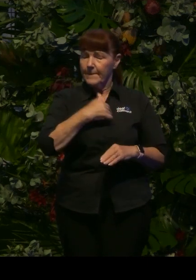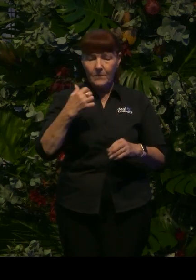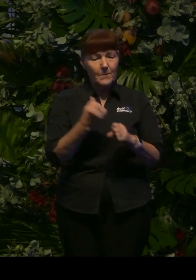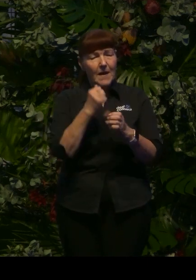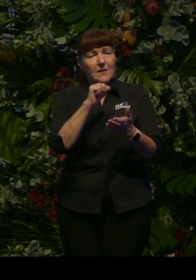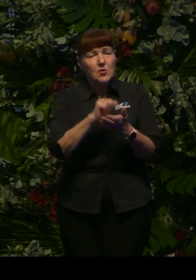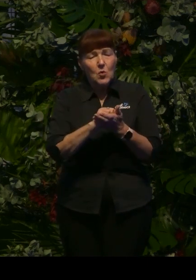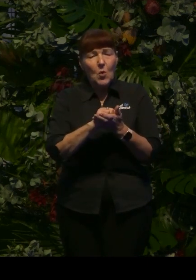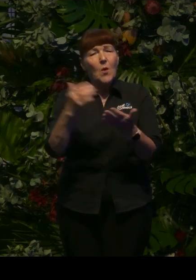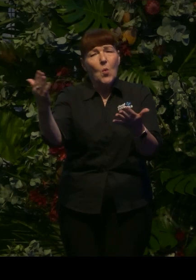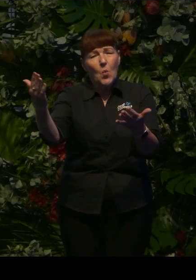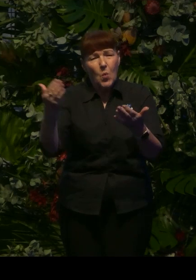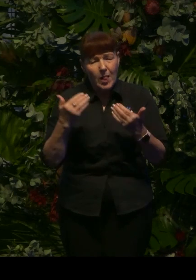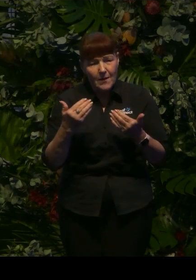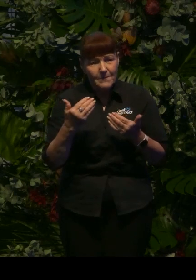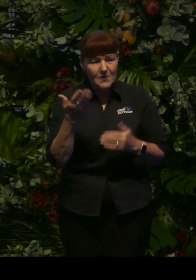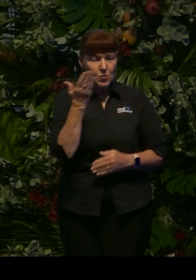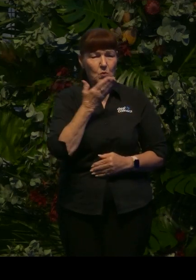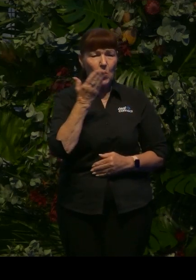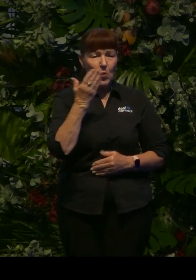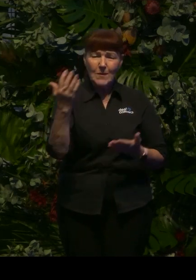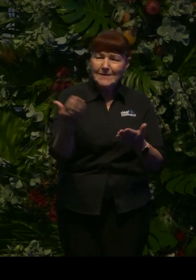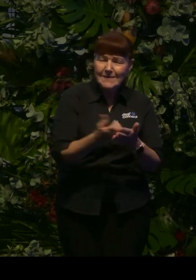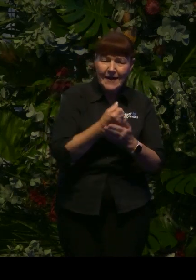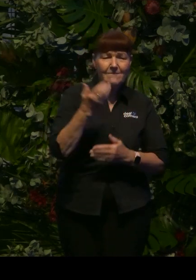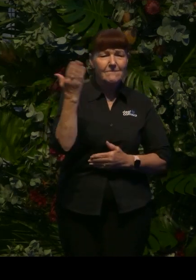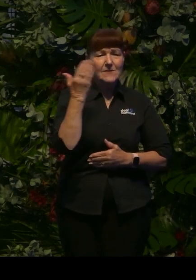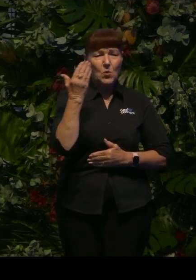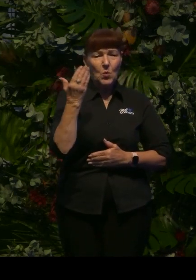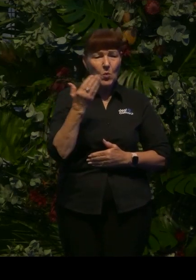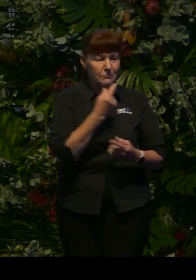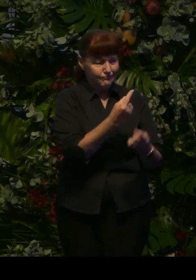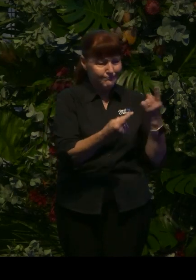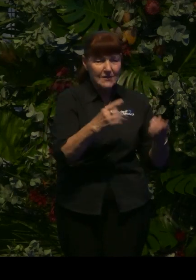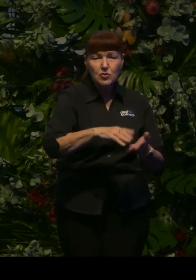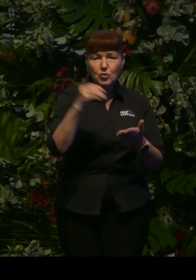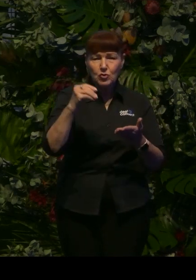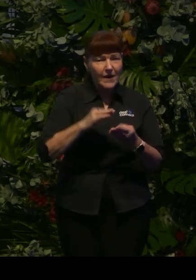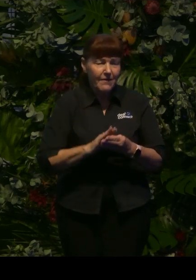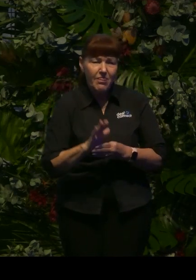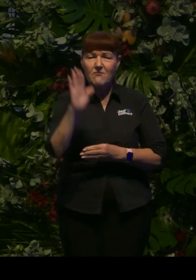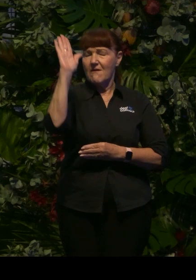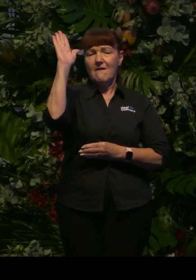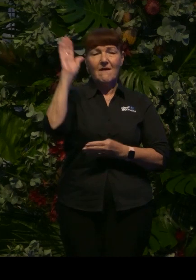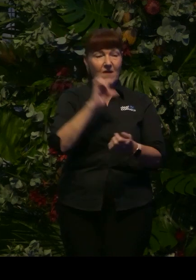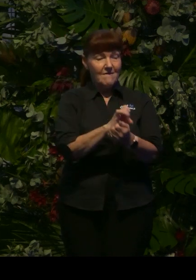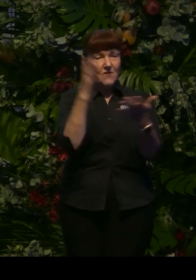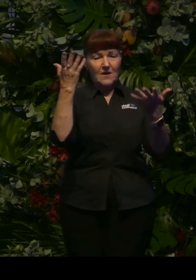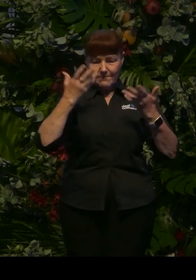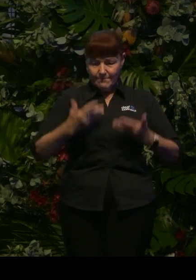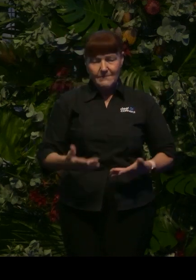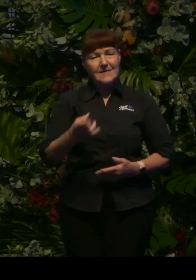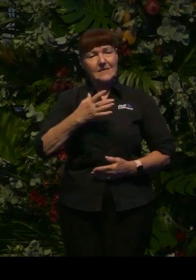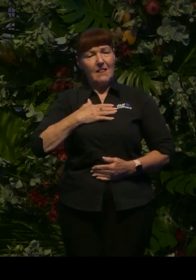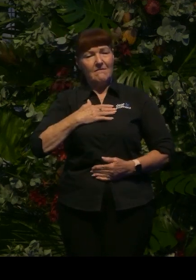and welcoming schools where each and every student can thrive. They have the freedom to be themselves and